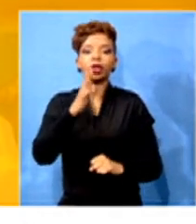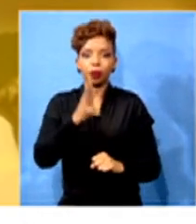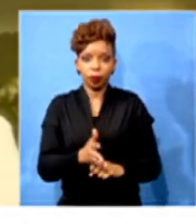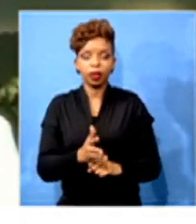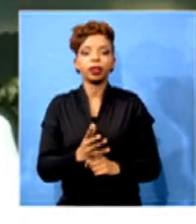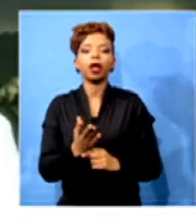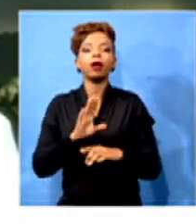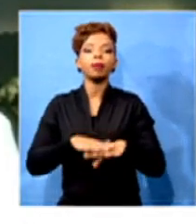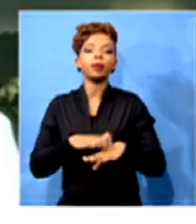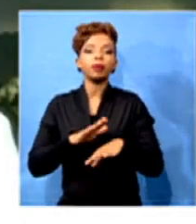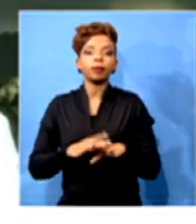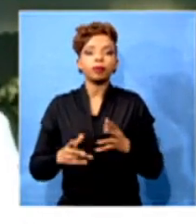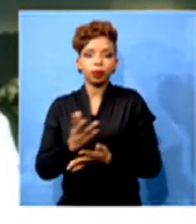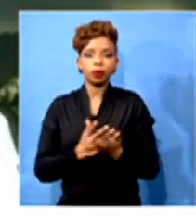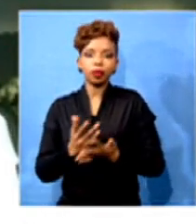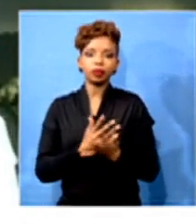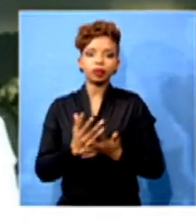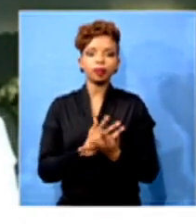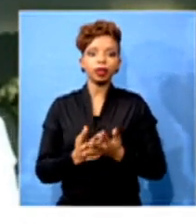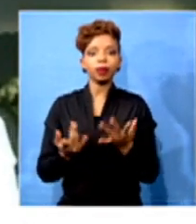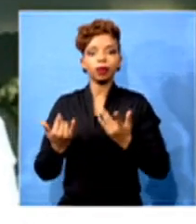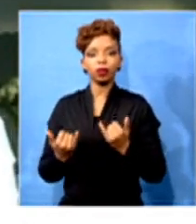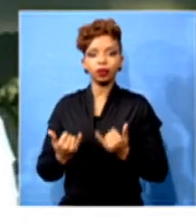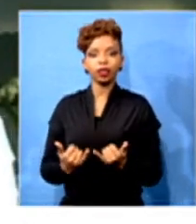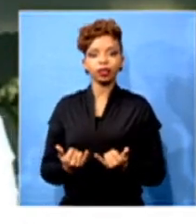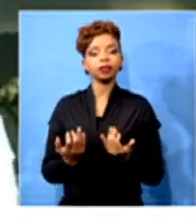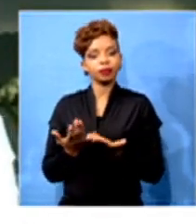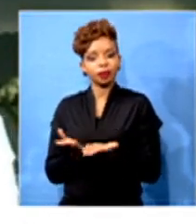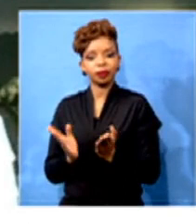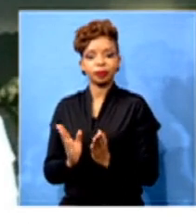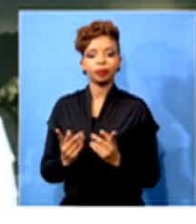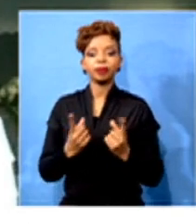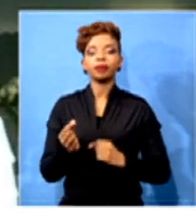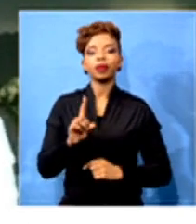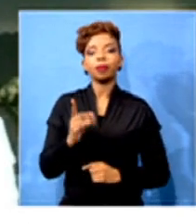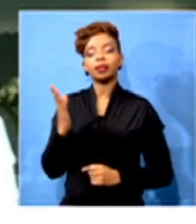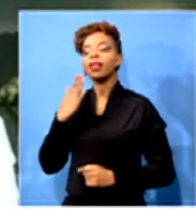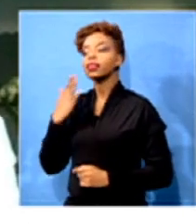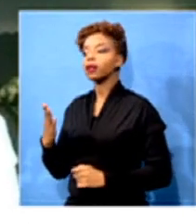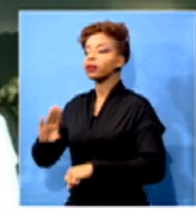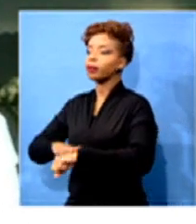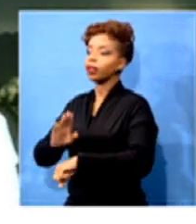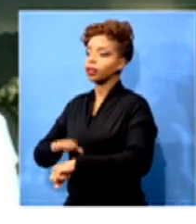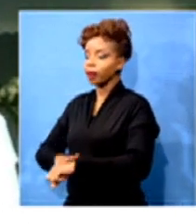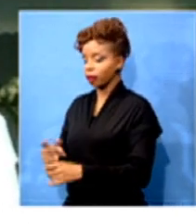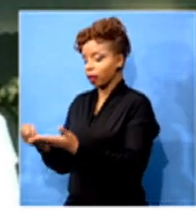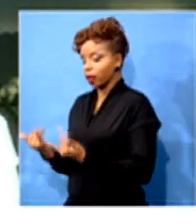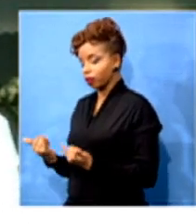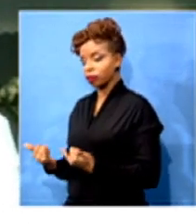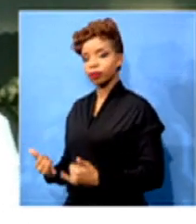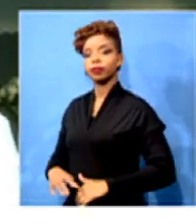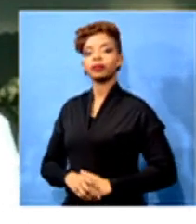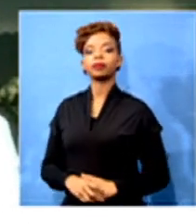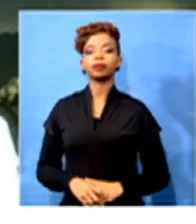joined by Senior Engineer and Energy Systems Modeler from the CSIR, Joanne Calitz. Thanks so much for your time. Welcome to Morning Live.